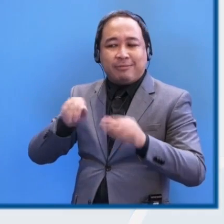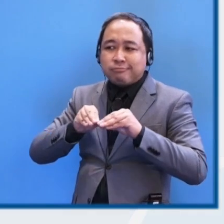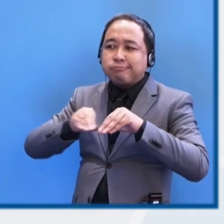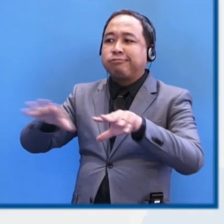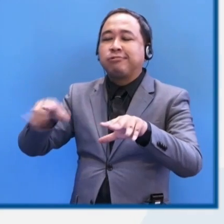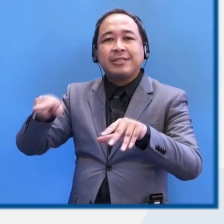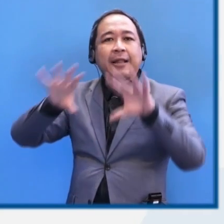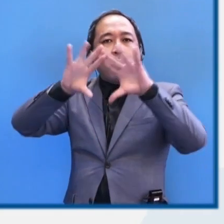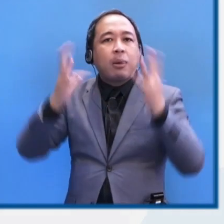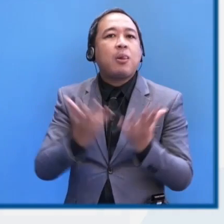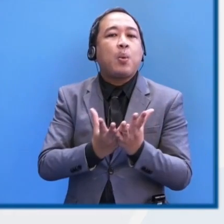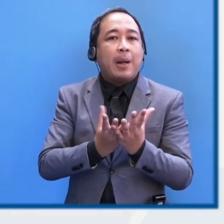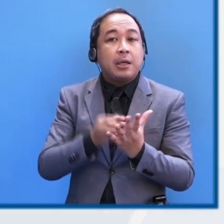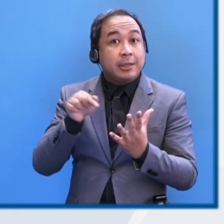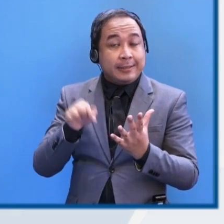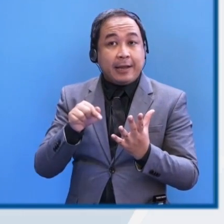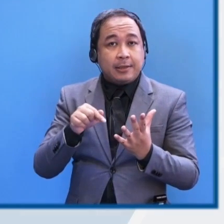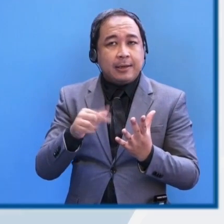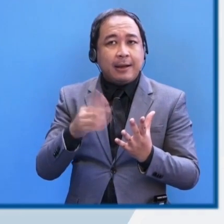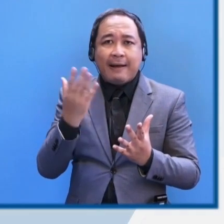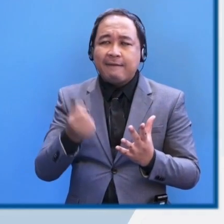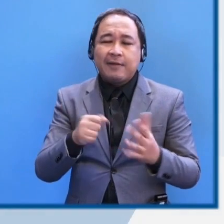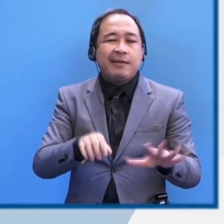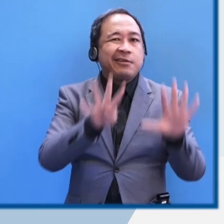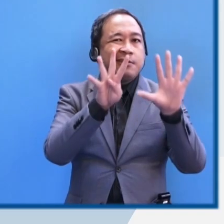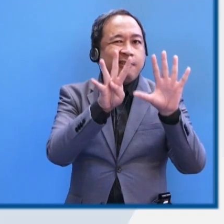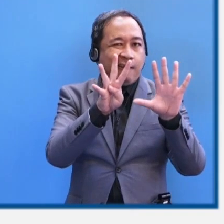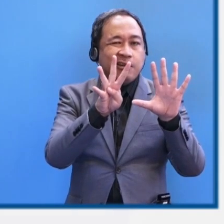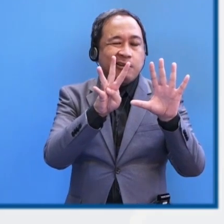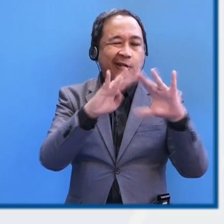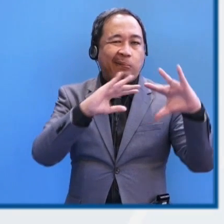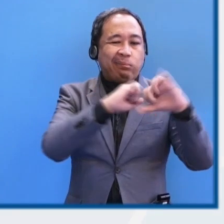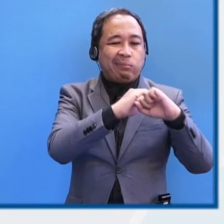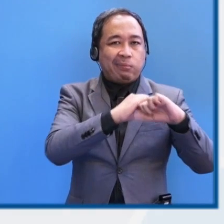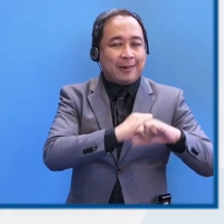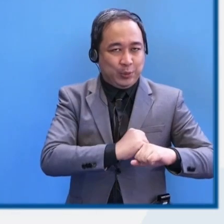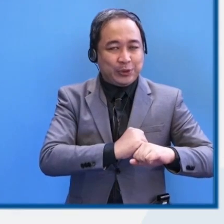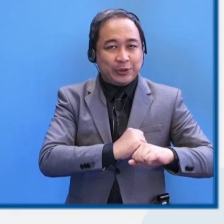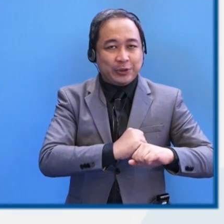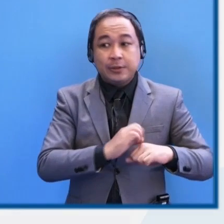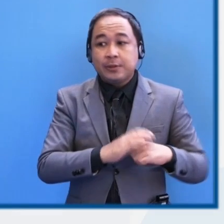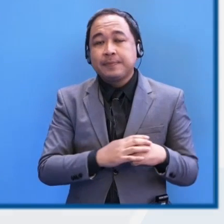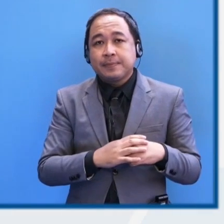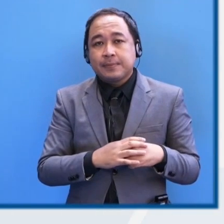And these global reports primarily came up with 9 conclusions. The The conclusions included